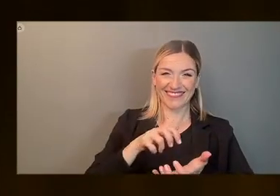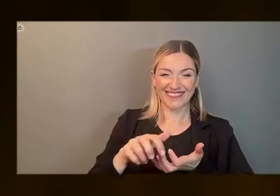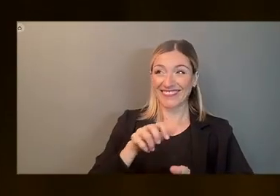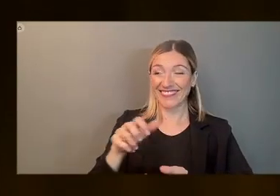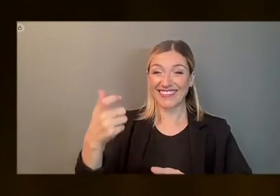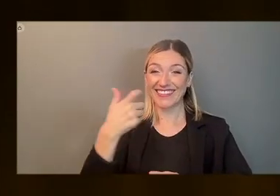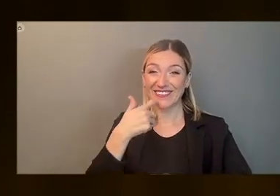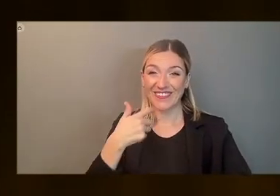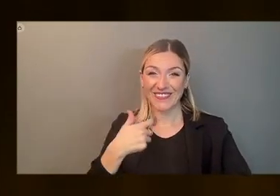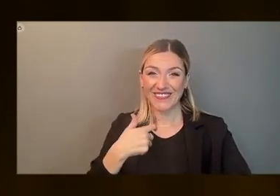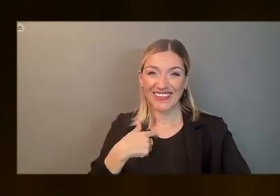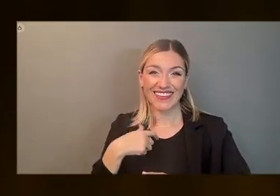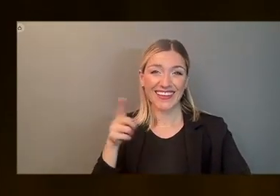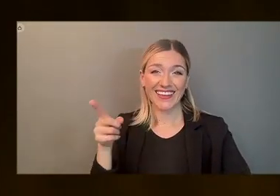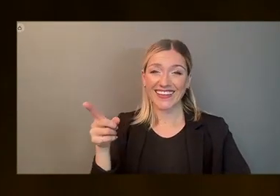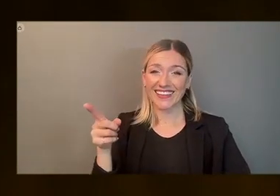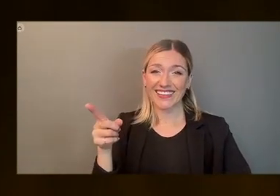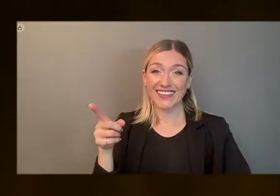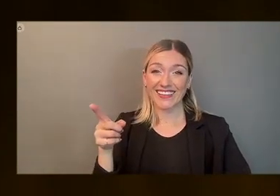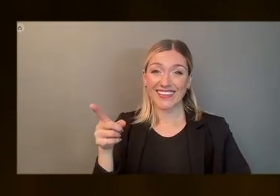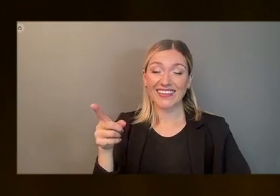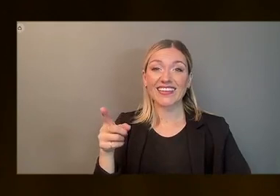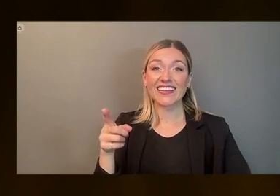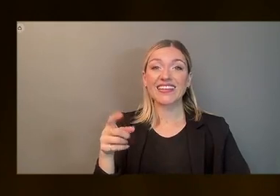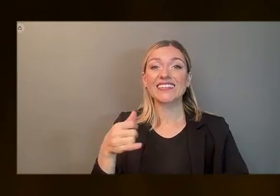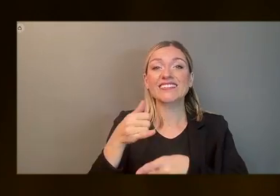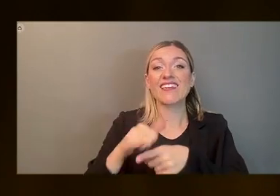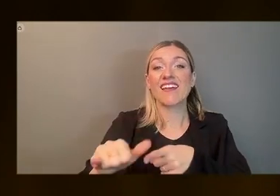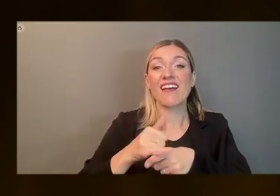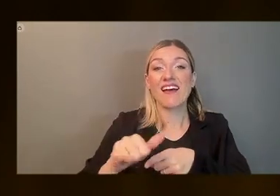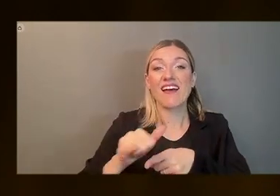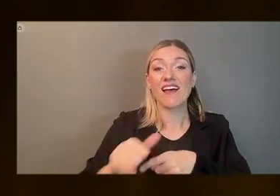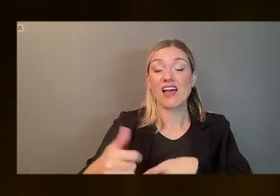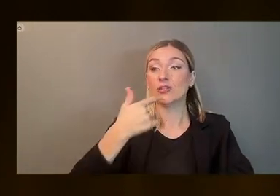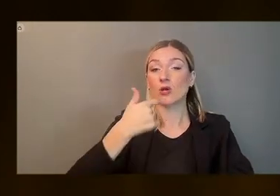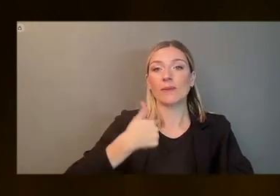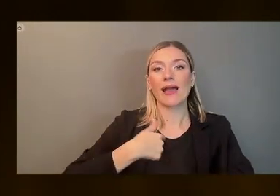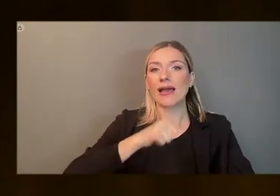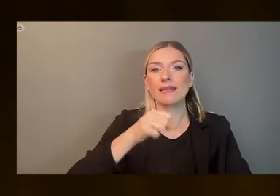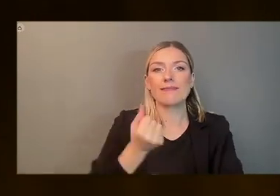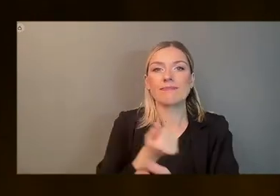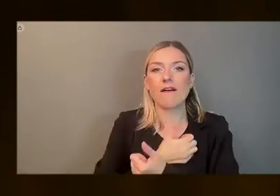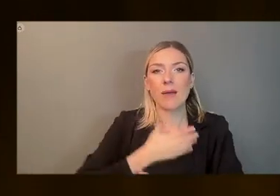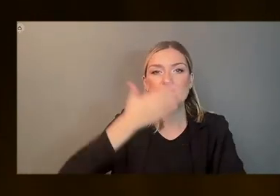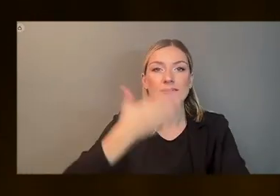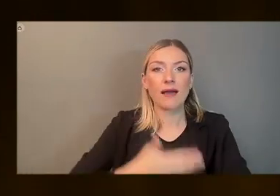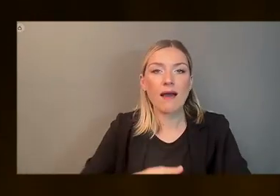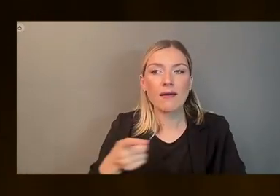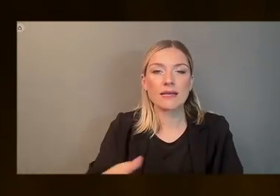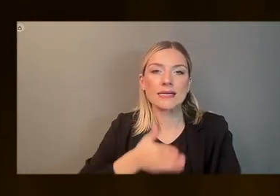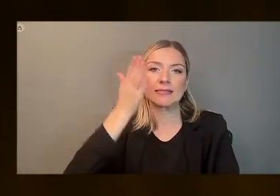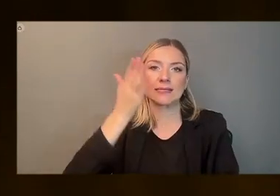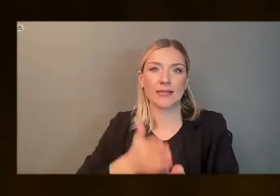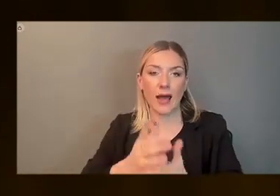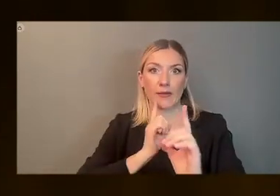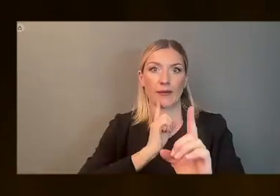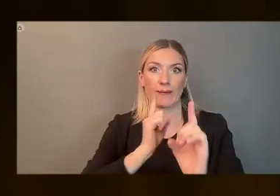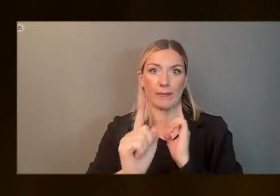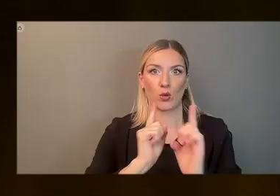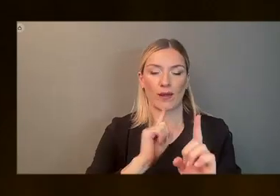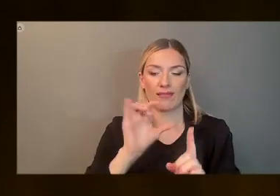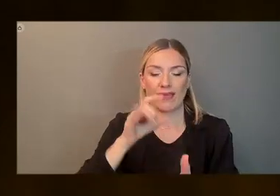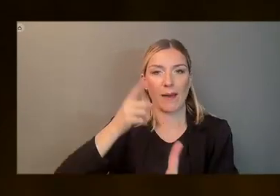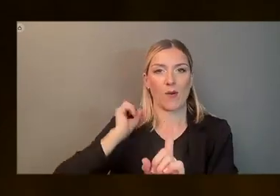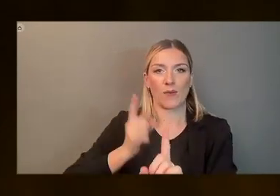me, he actually cursed me out, told me I didn't love my son, and stopped communicating with me at that